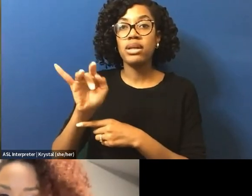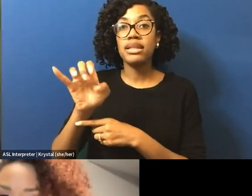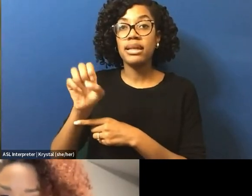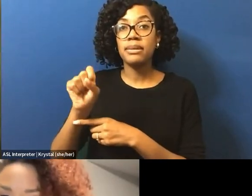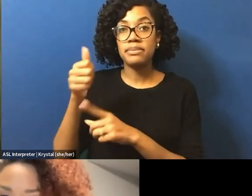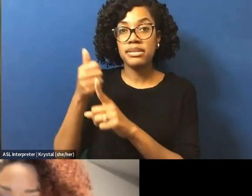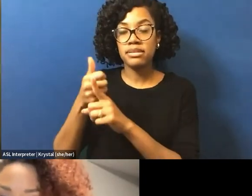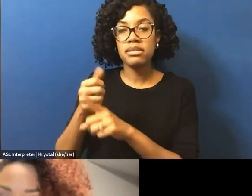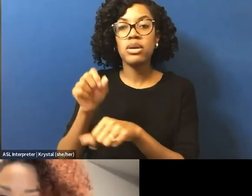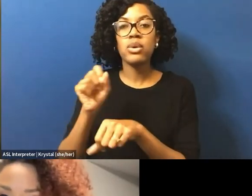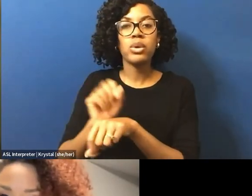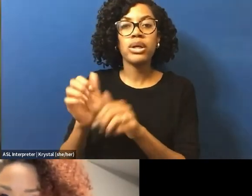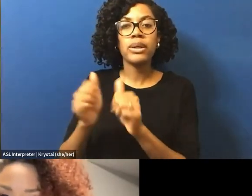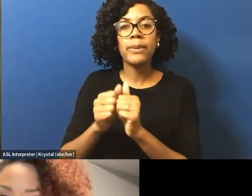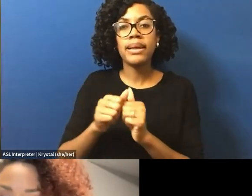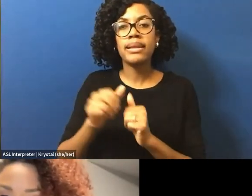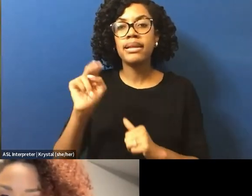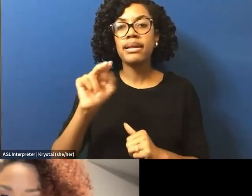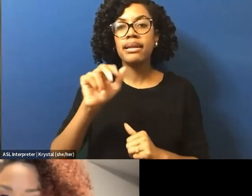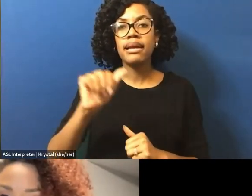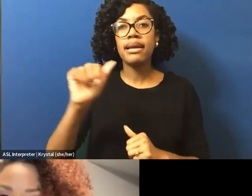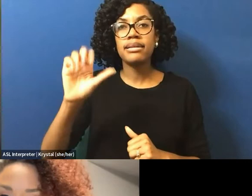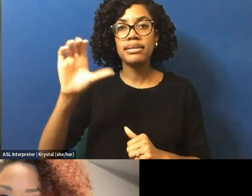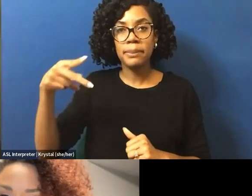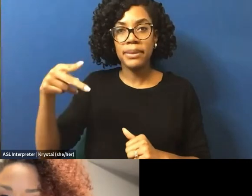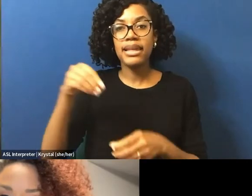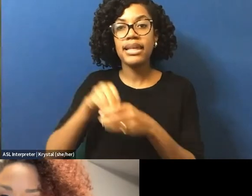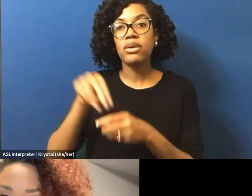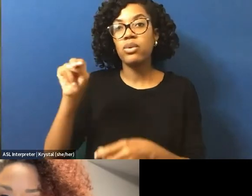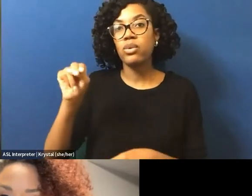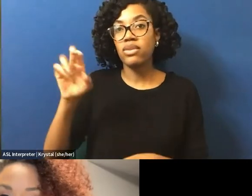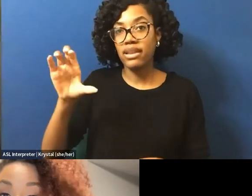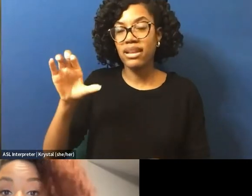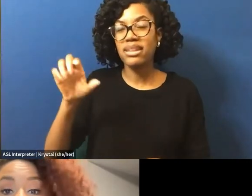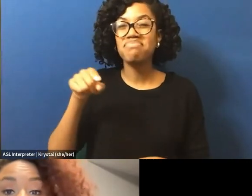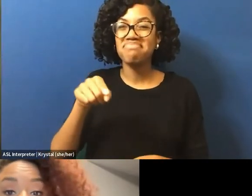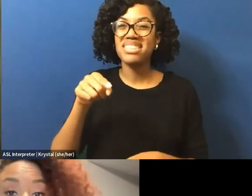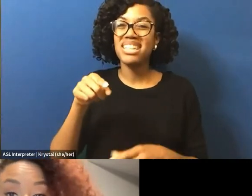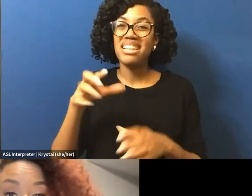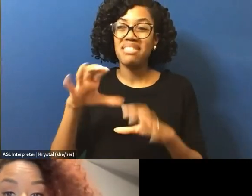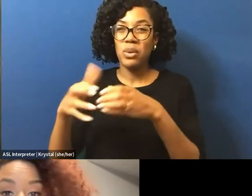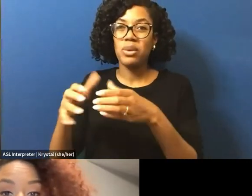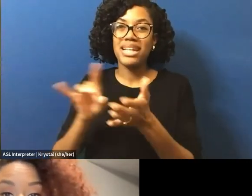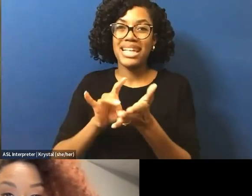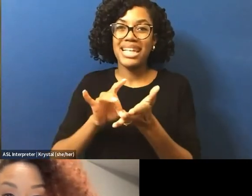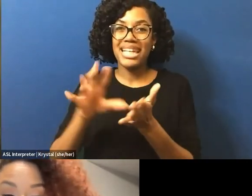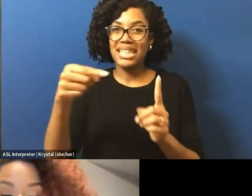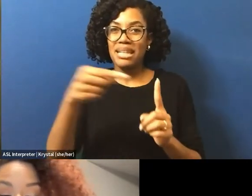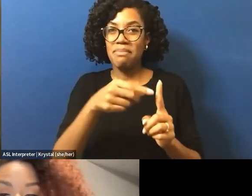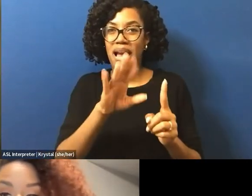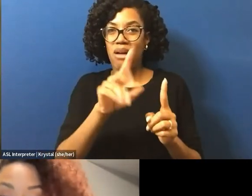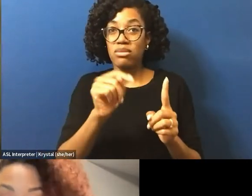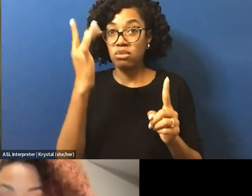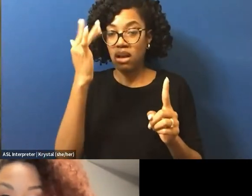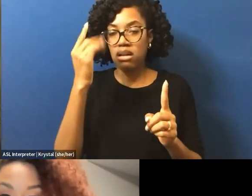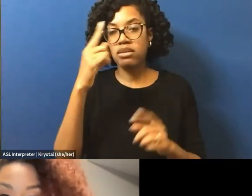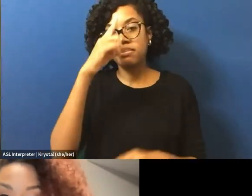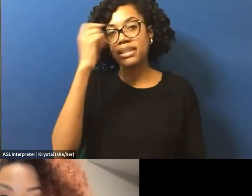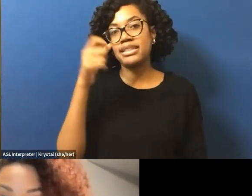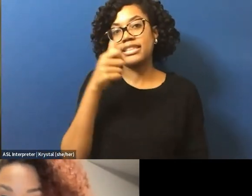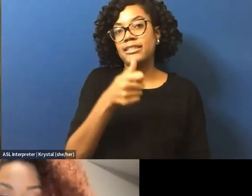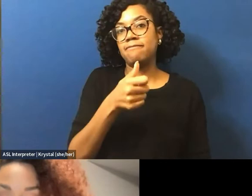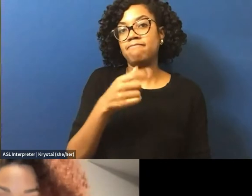in North Carolina and was actually kicked out for his support of self-defense. He eventually becomes, as